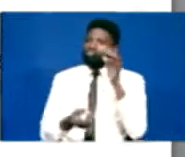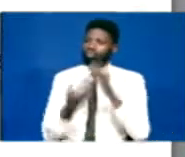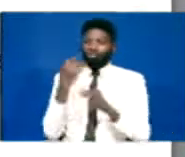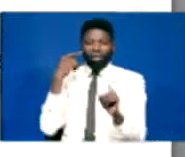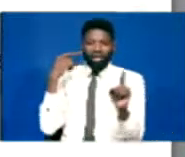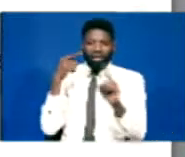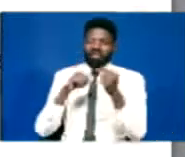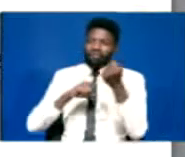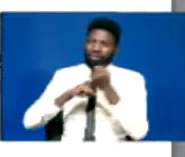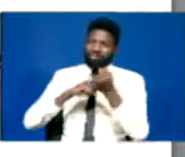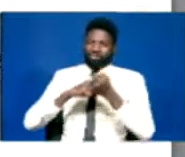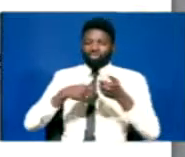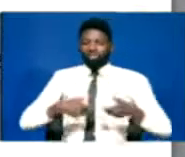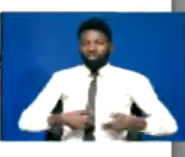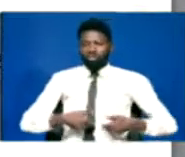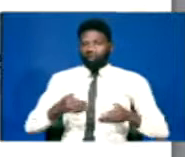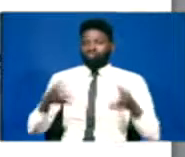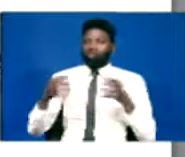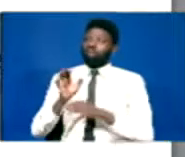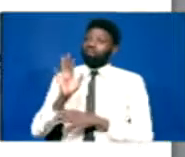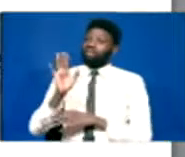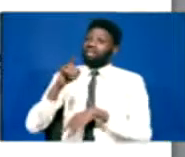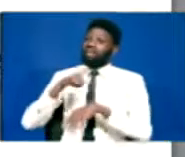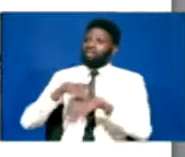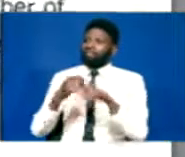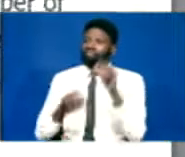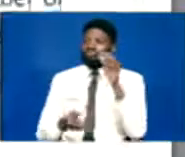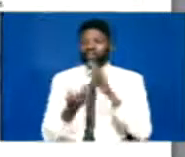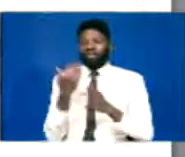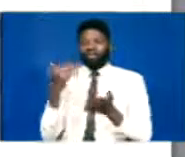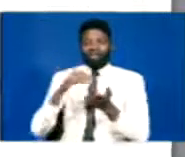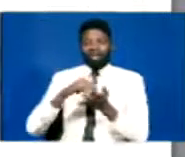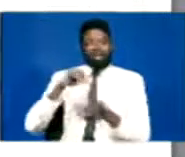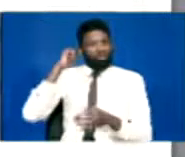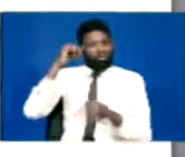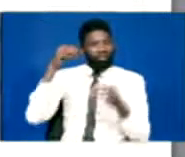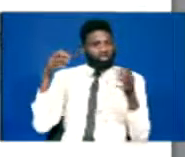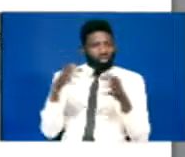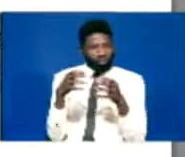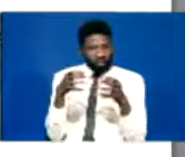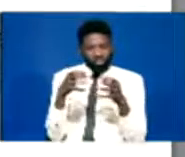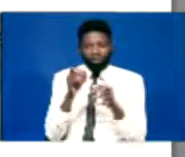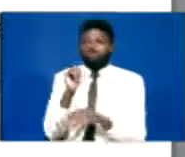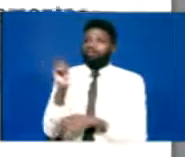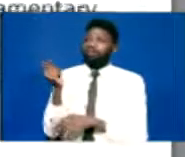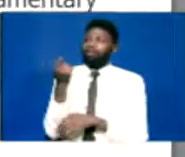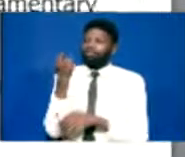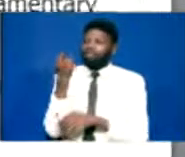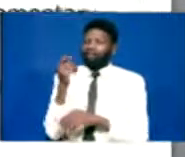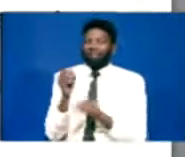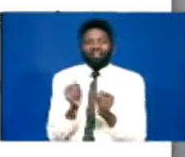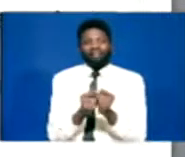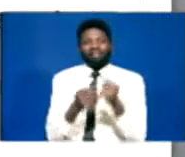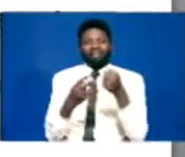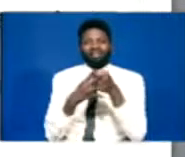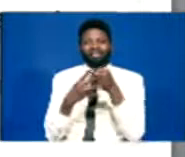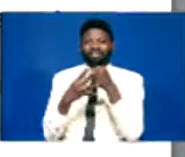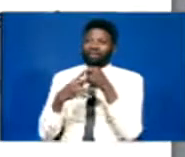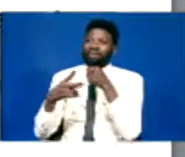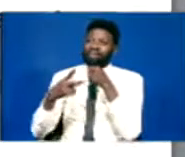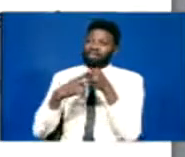the youth dividend after the reintroduction of multi-partyism in Kenya. Now, in 1997 is when